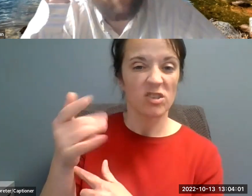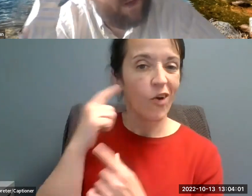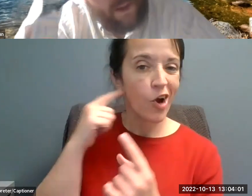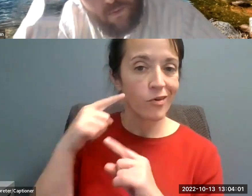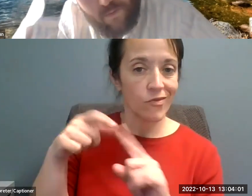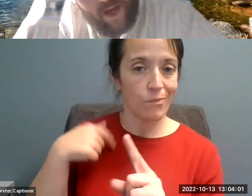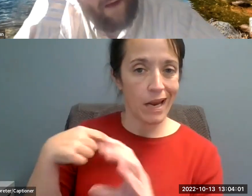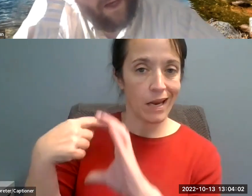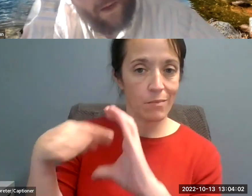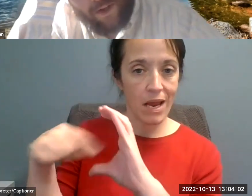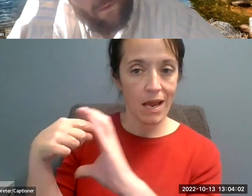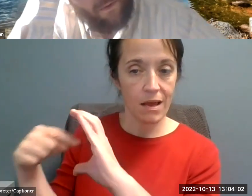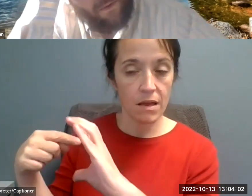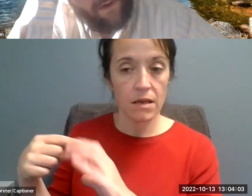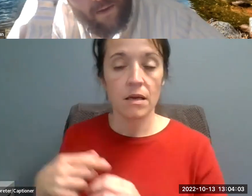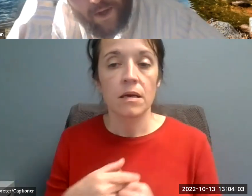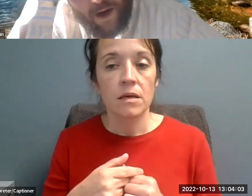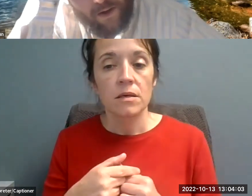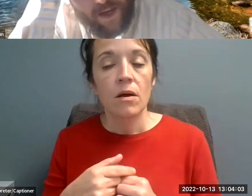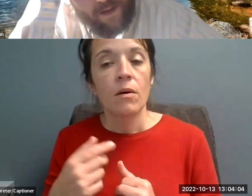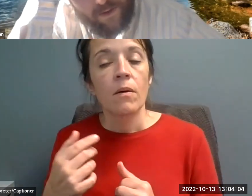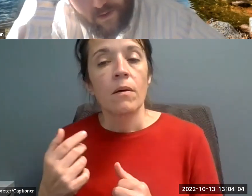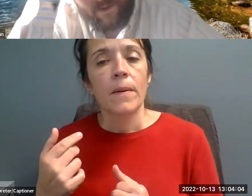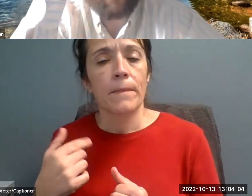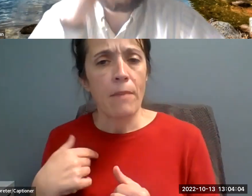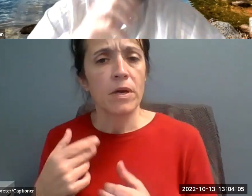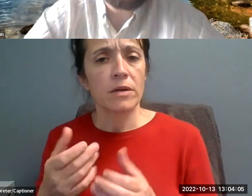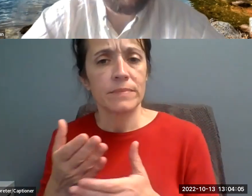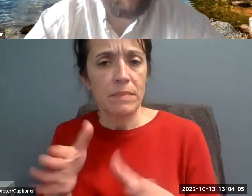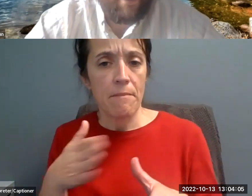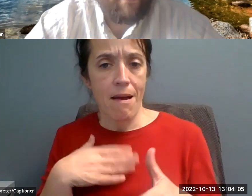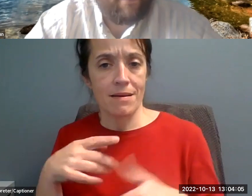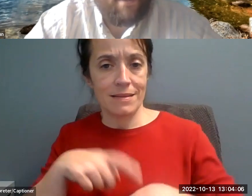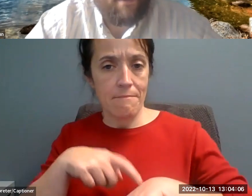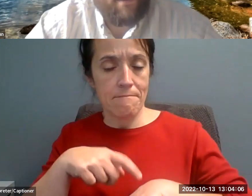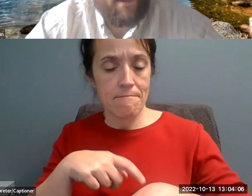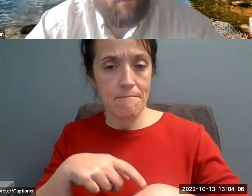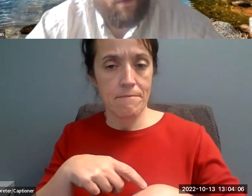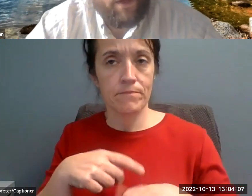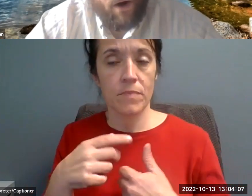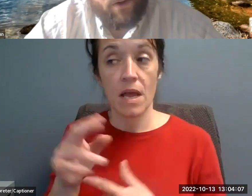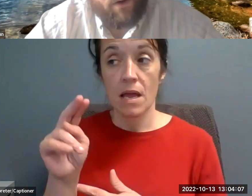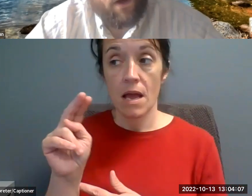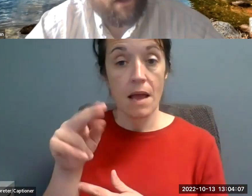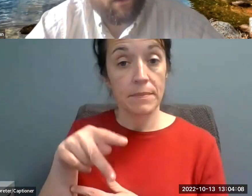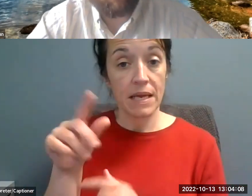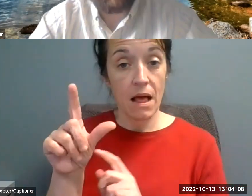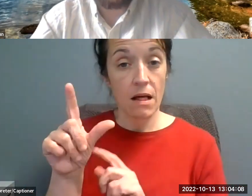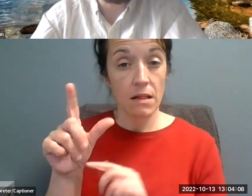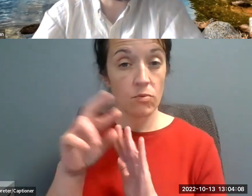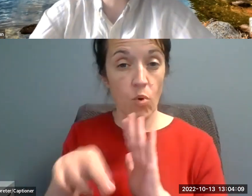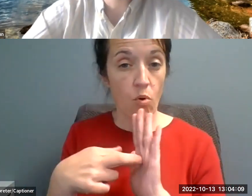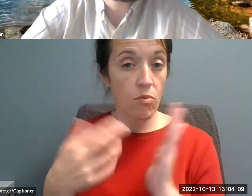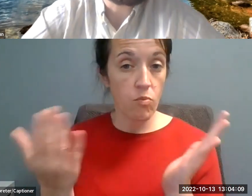minutes between the what the role of the MPL is, as I see it, but then also talk a little